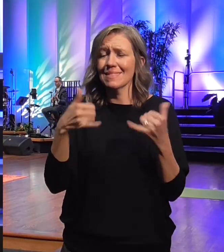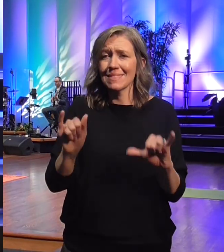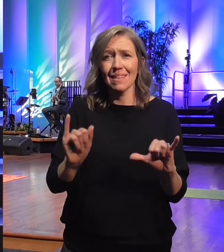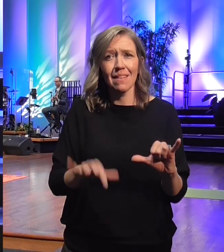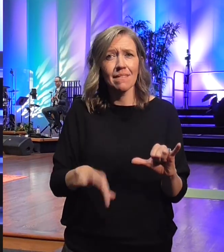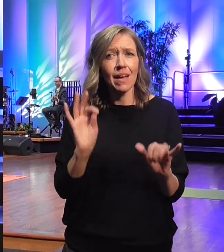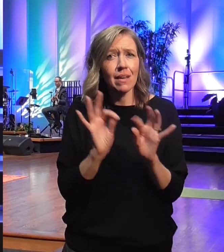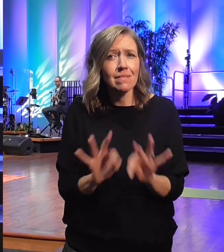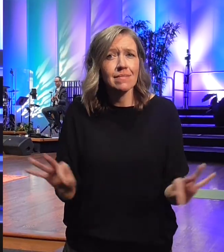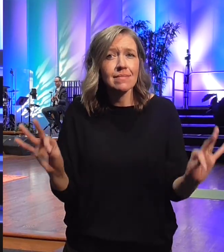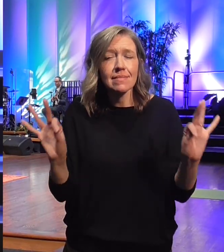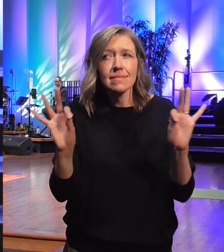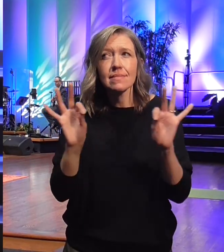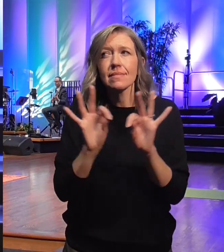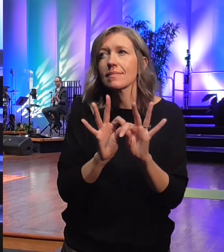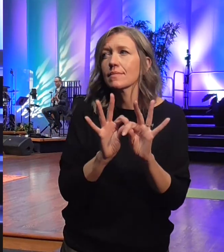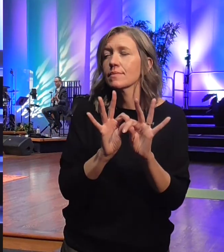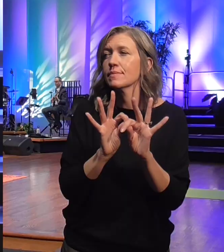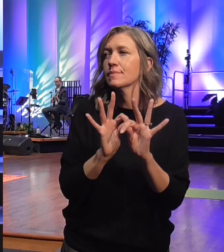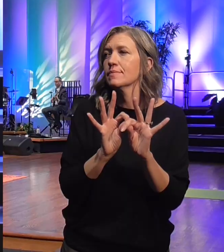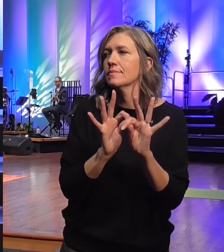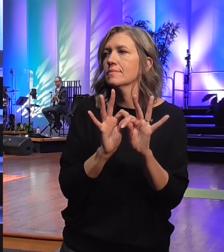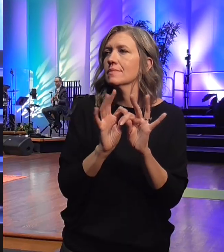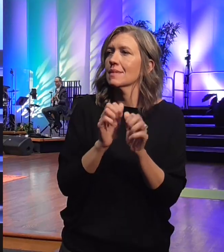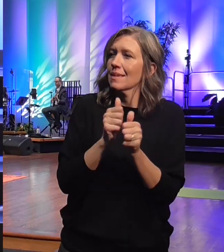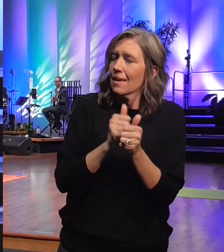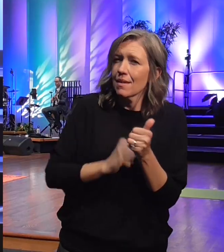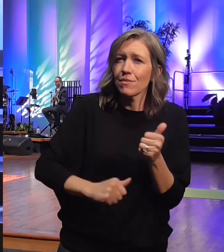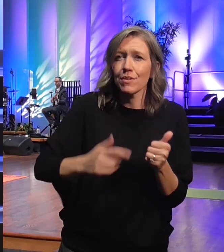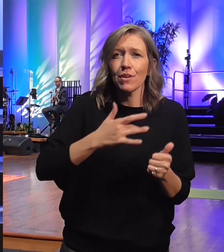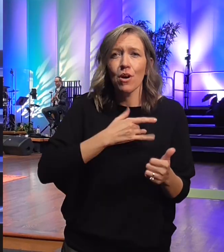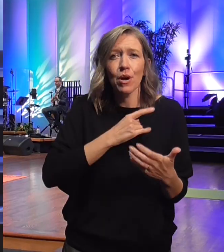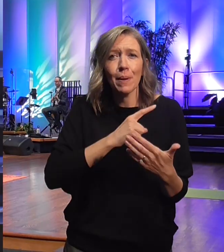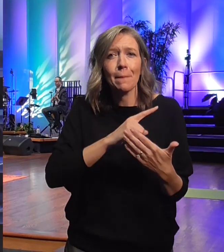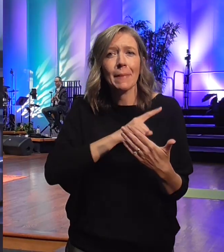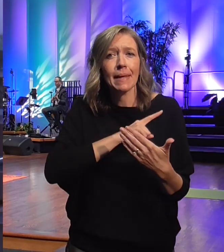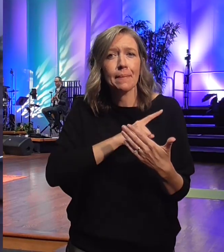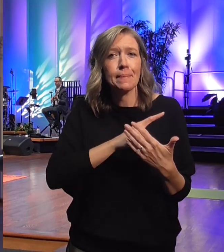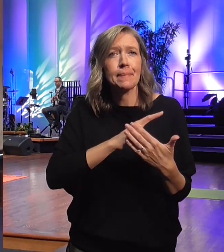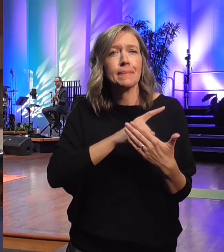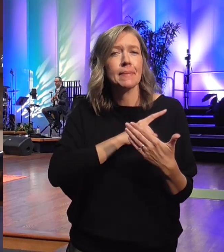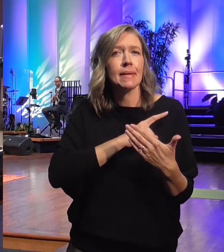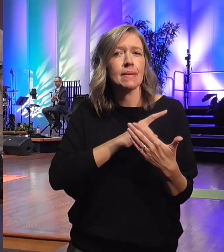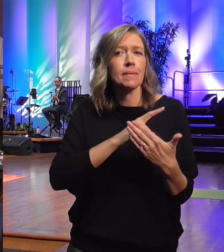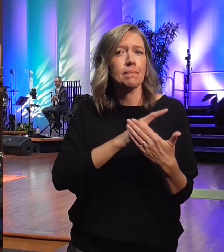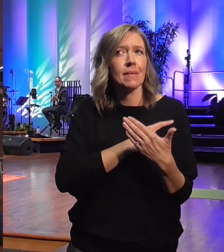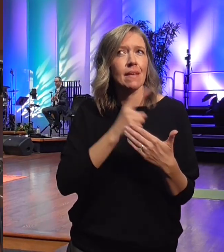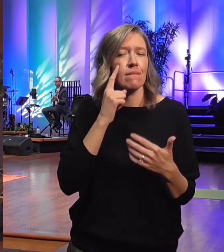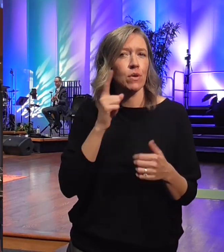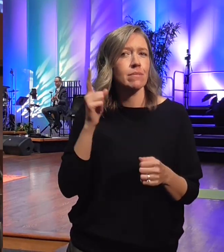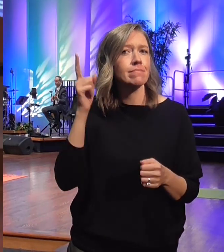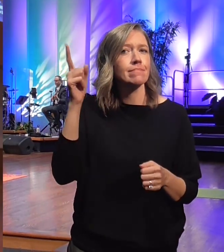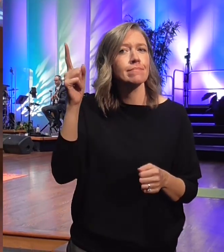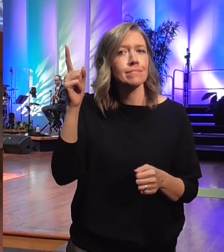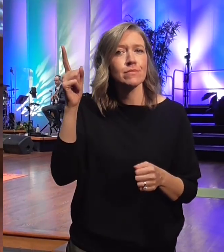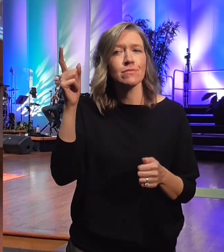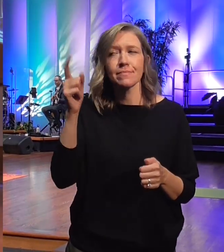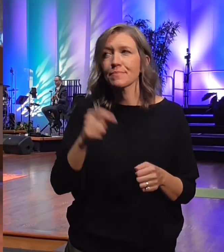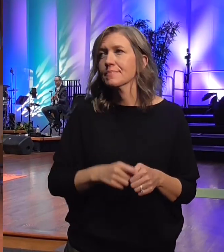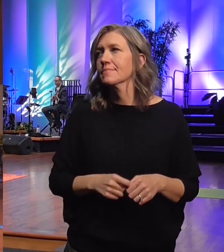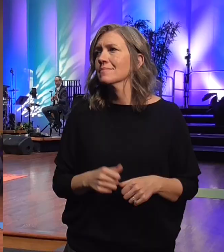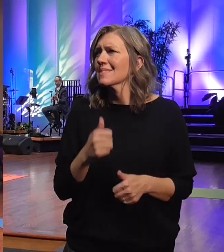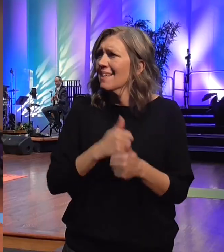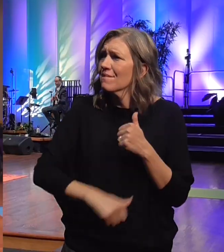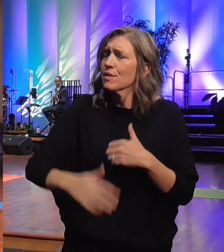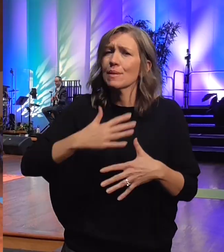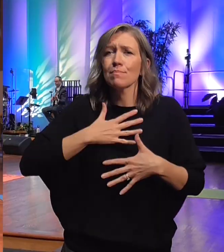nothing's wasted. Every heartbeat beats for one greater.